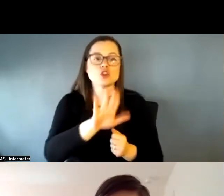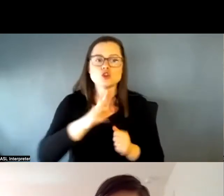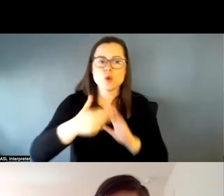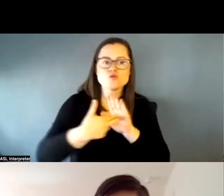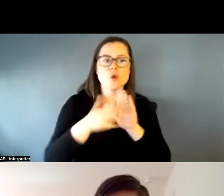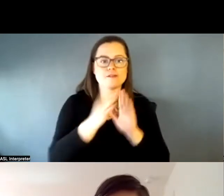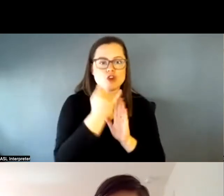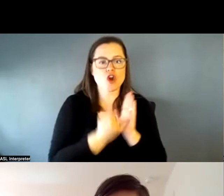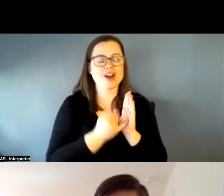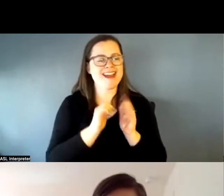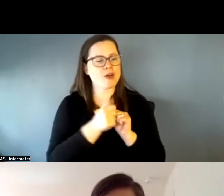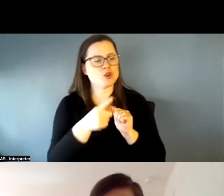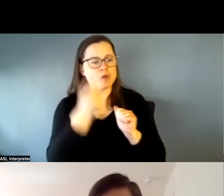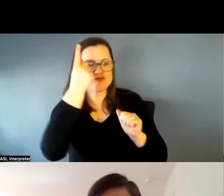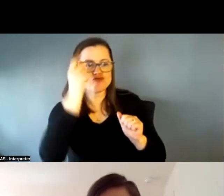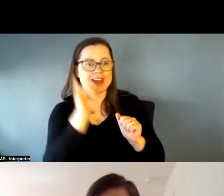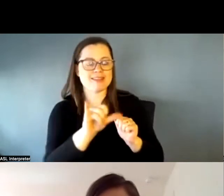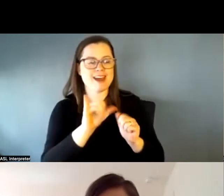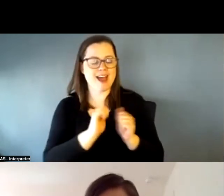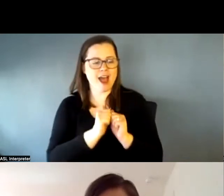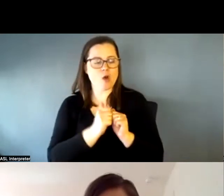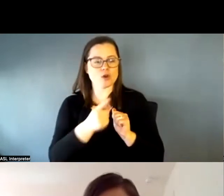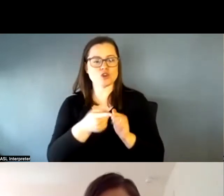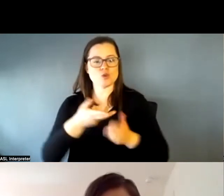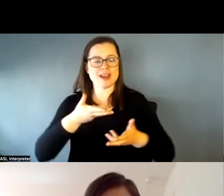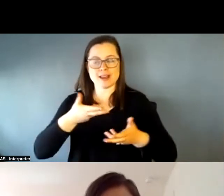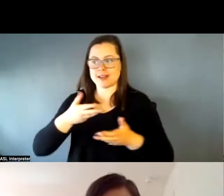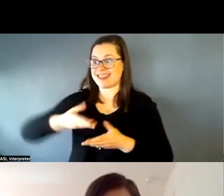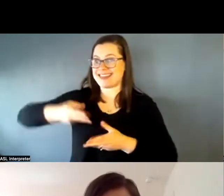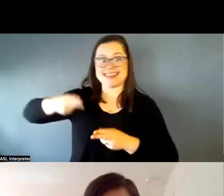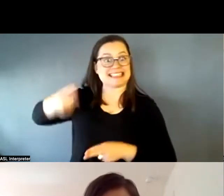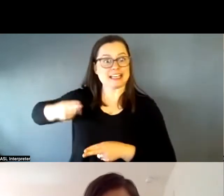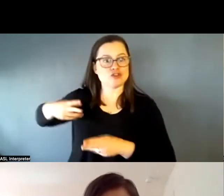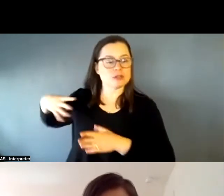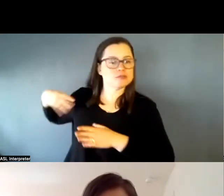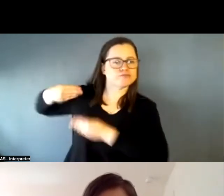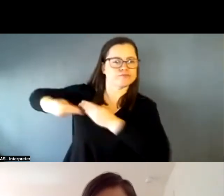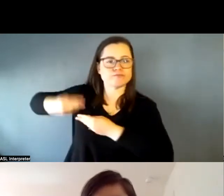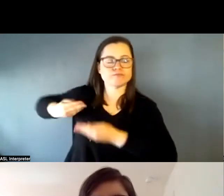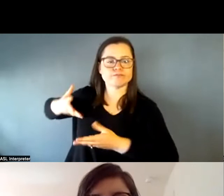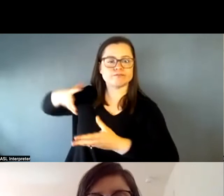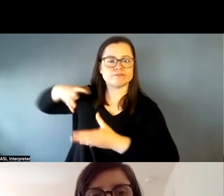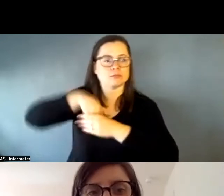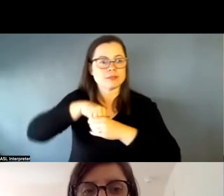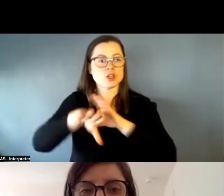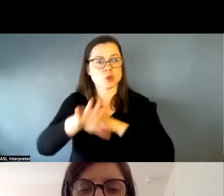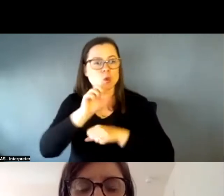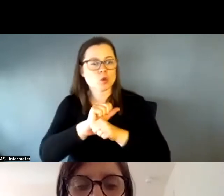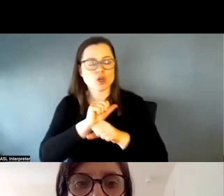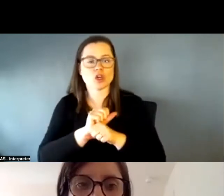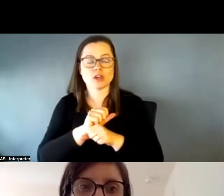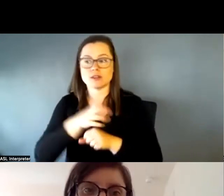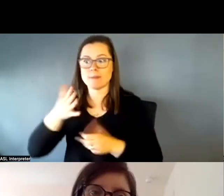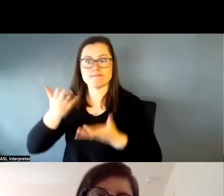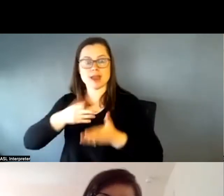trying to engage with these histories that haven't been told? Yeah. Well, I think